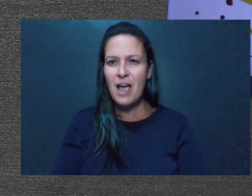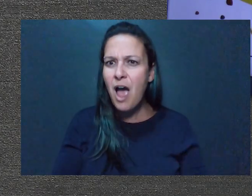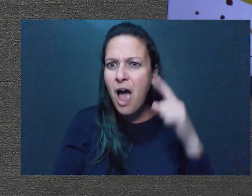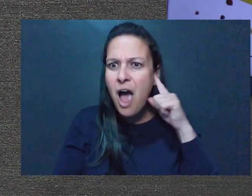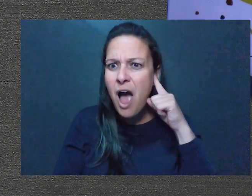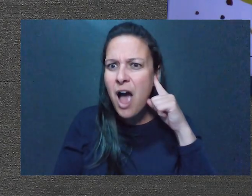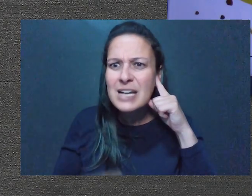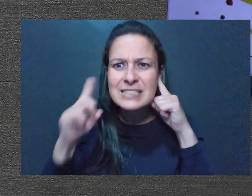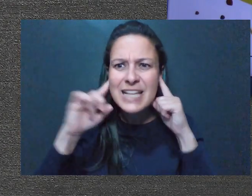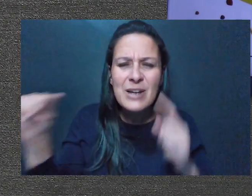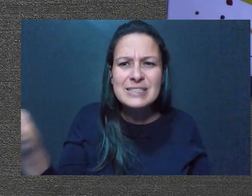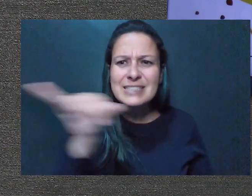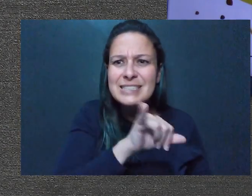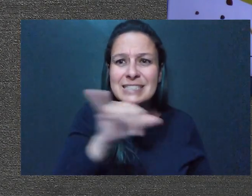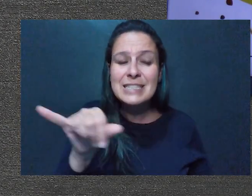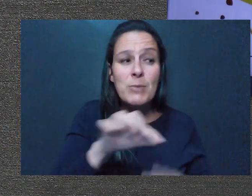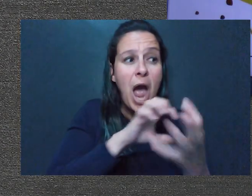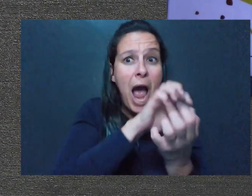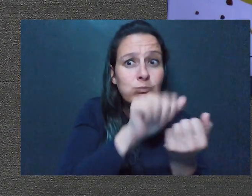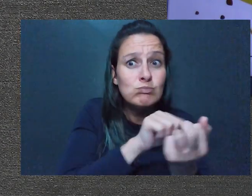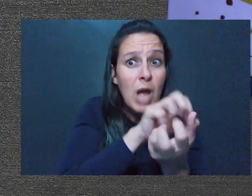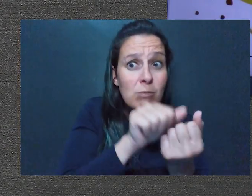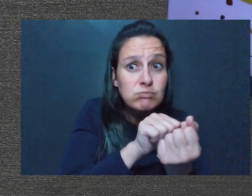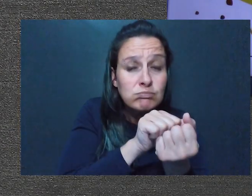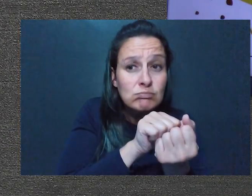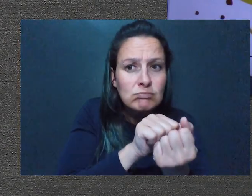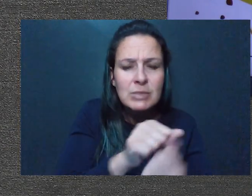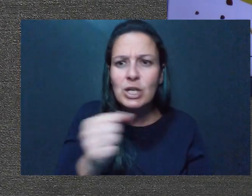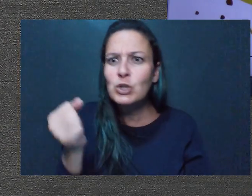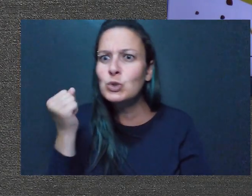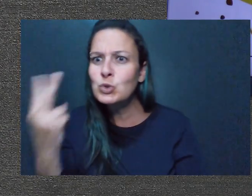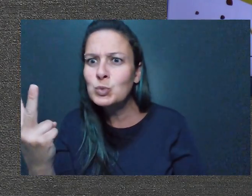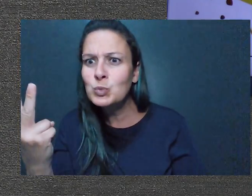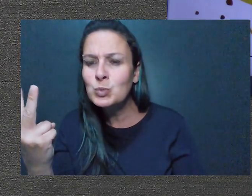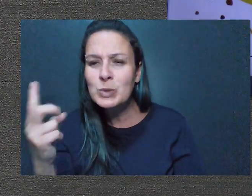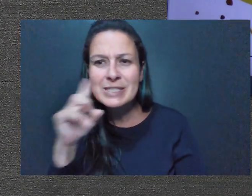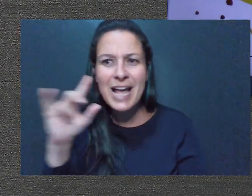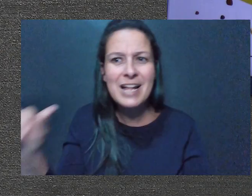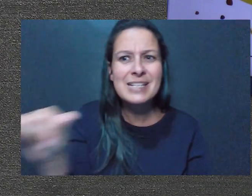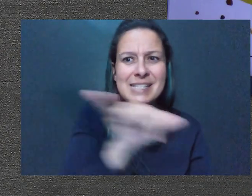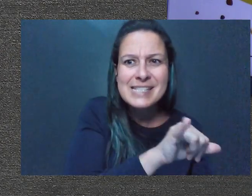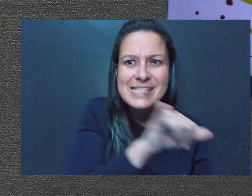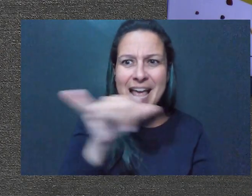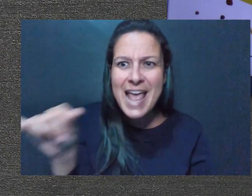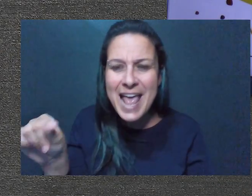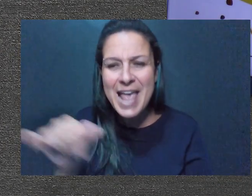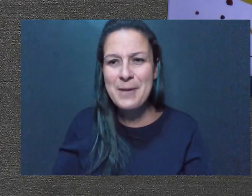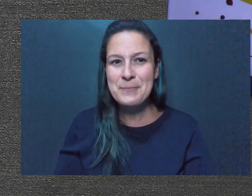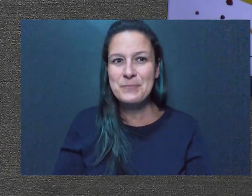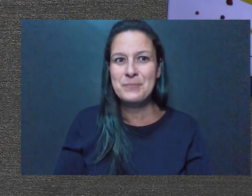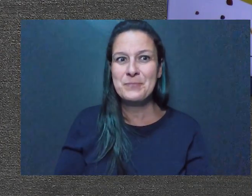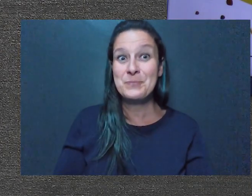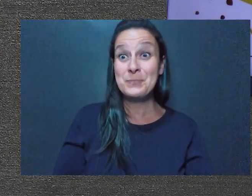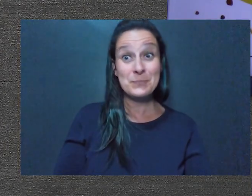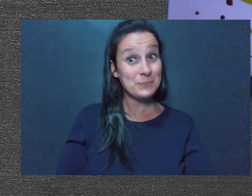Do you hear that rhyme? Chew, two. He wants another cookie to